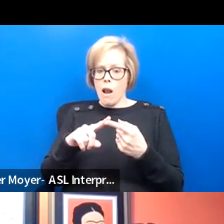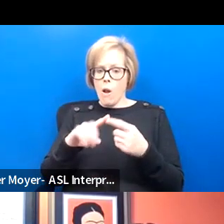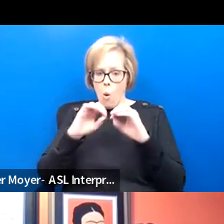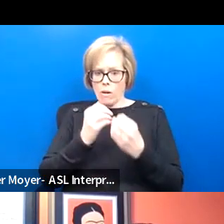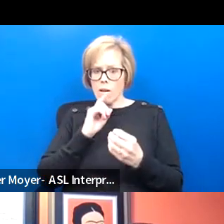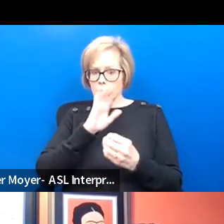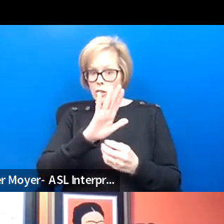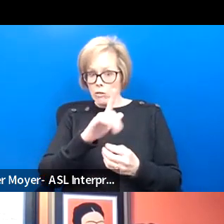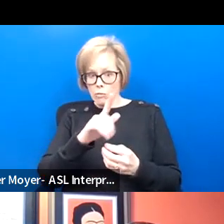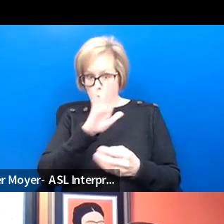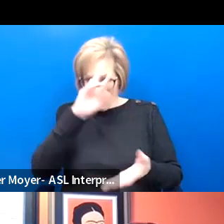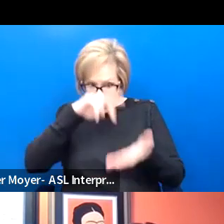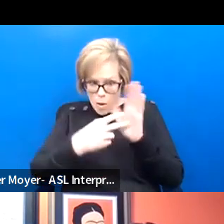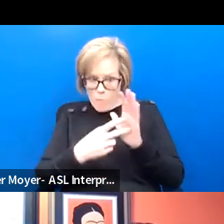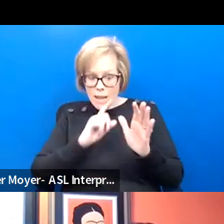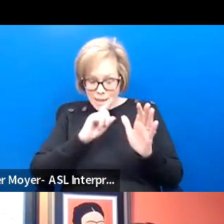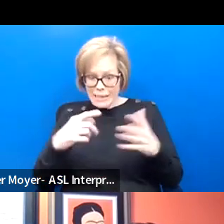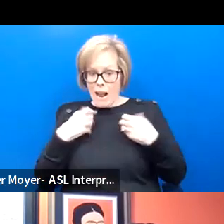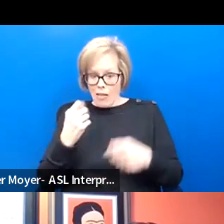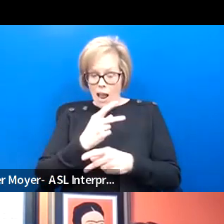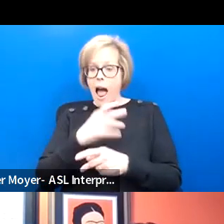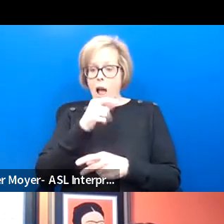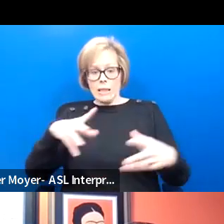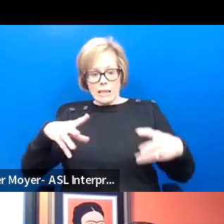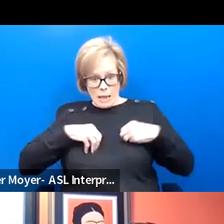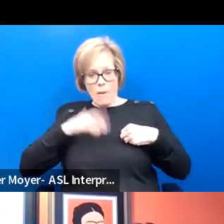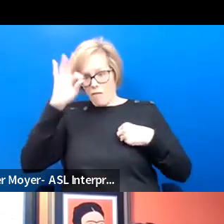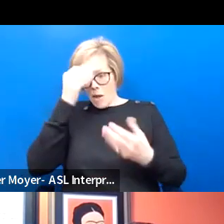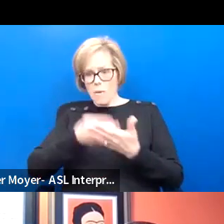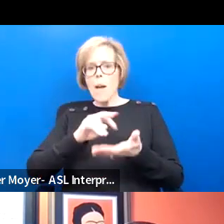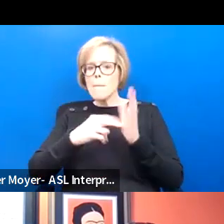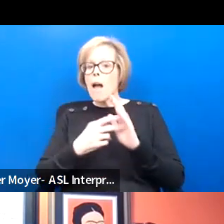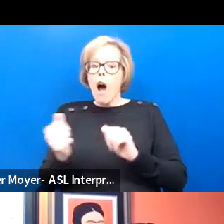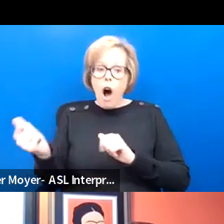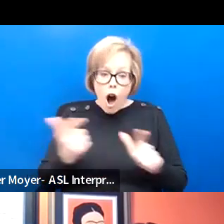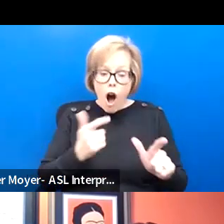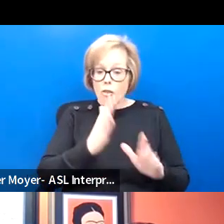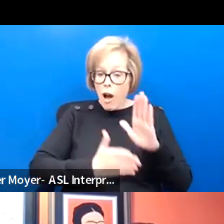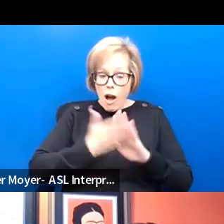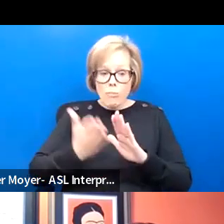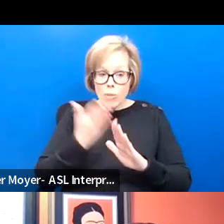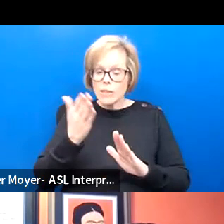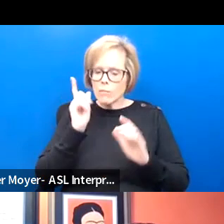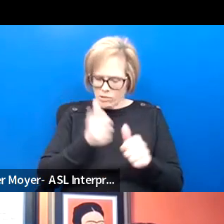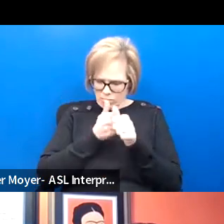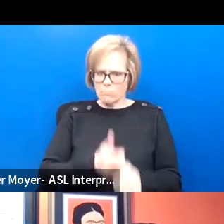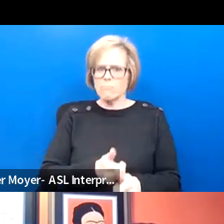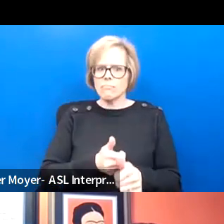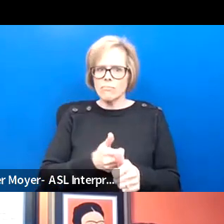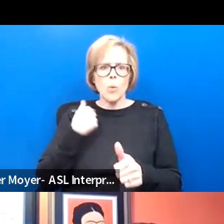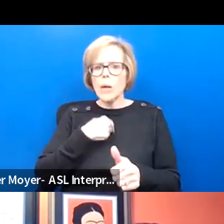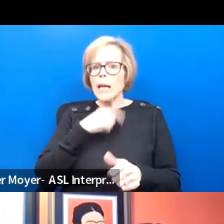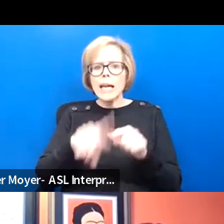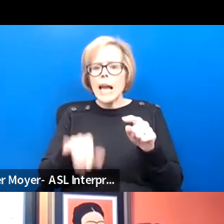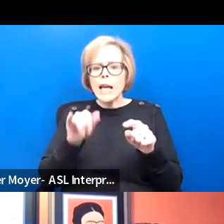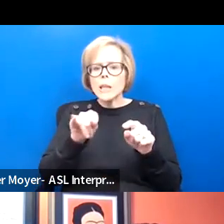purpose is healthcare, and they accept federal funding for healthcare, it covers all of their operations. And we can't just